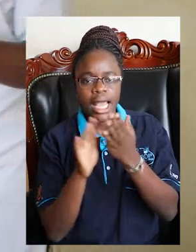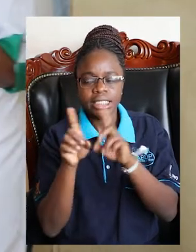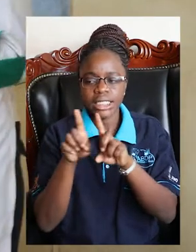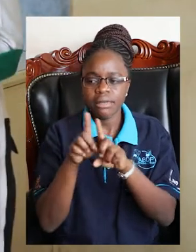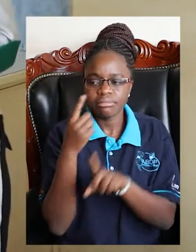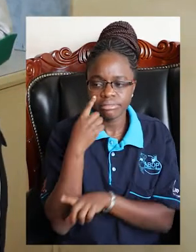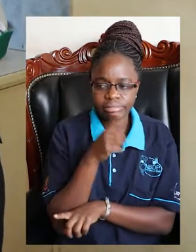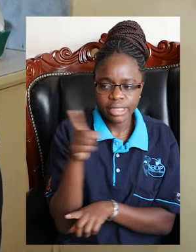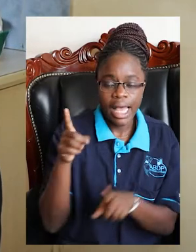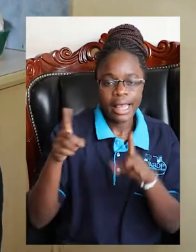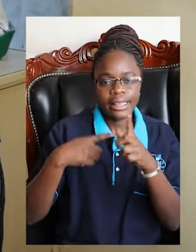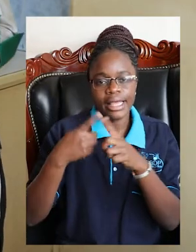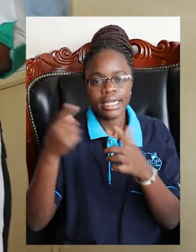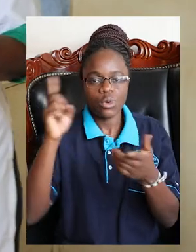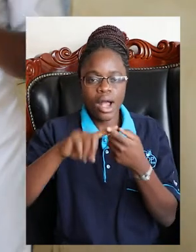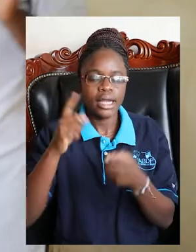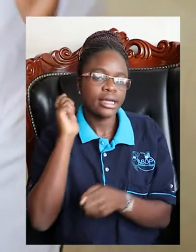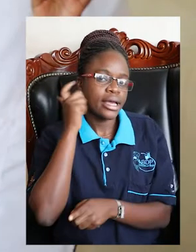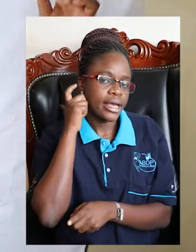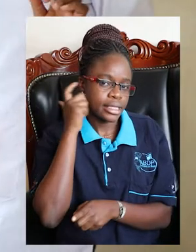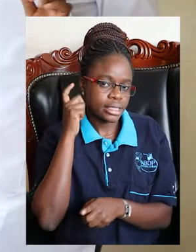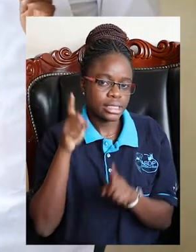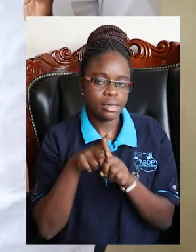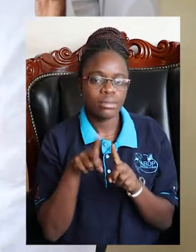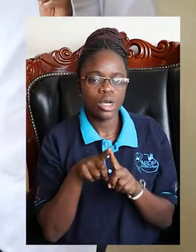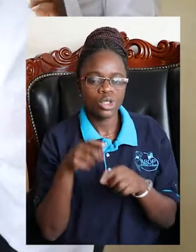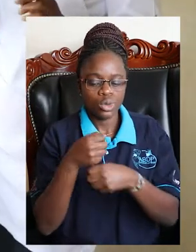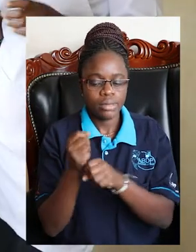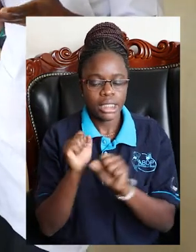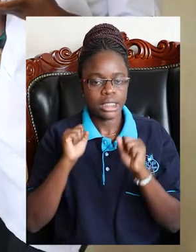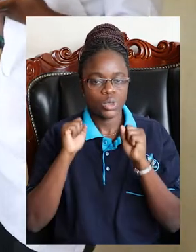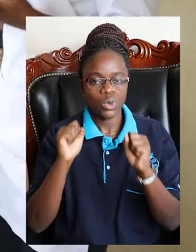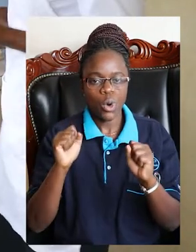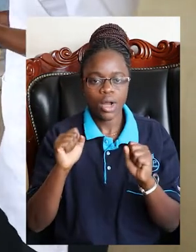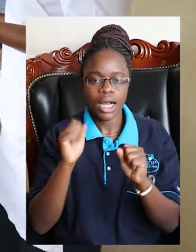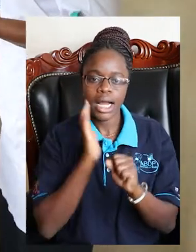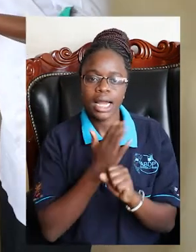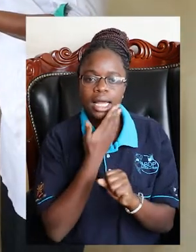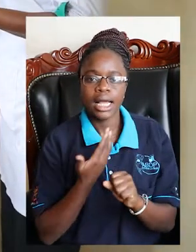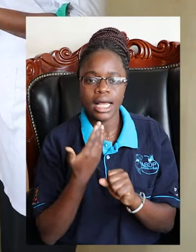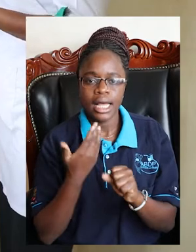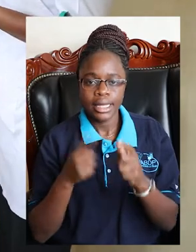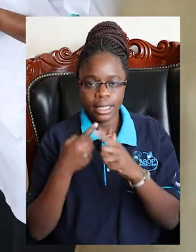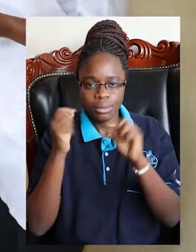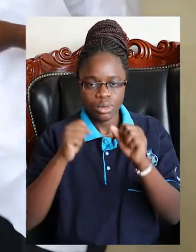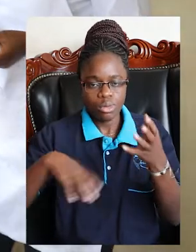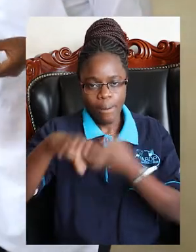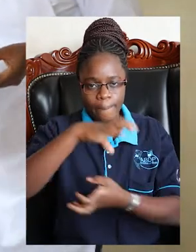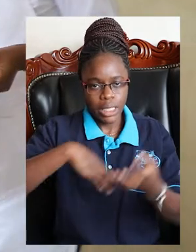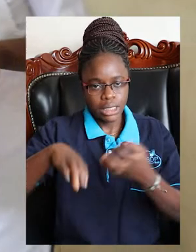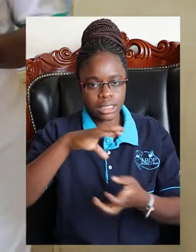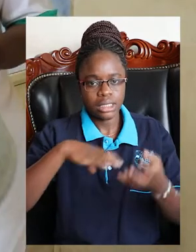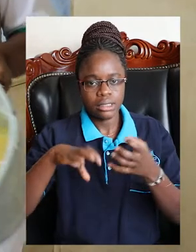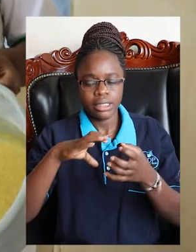rind, and then you use some eggs. Eggs in the coating, you're supposed to use some eggs. So you'll break the eggs, and then the coating, you'll mix it